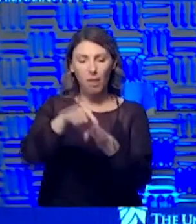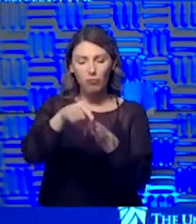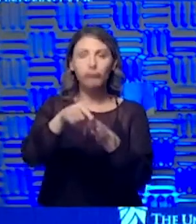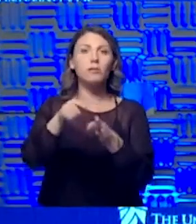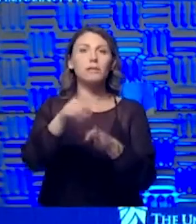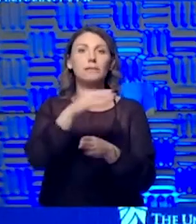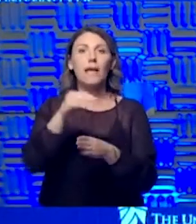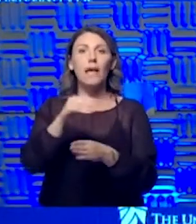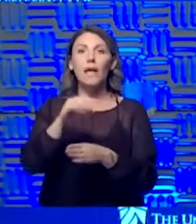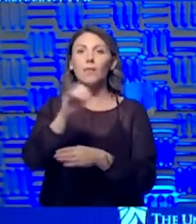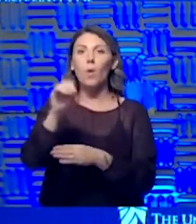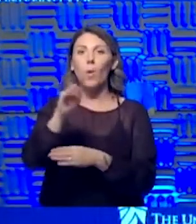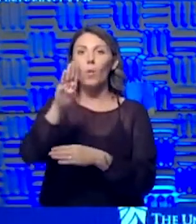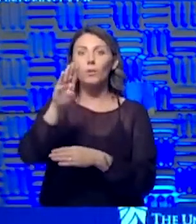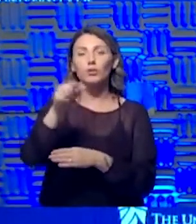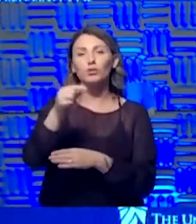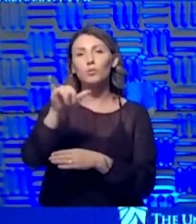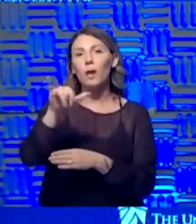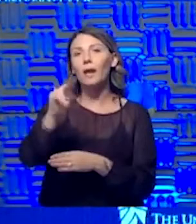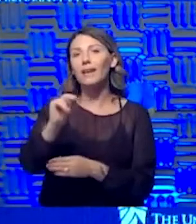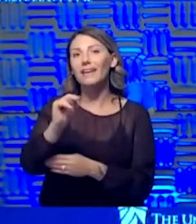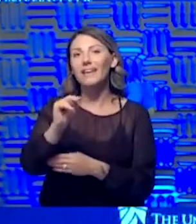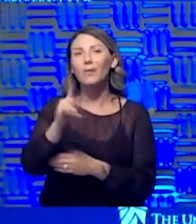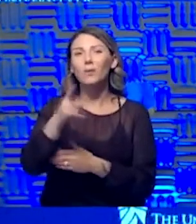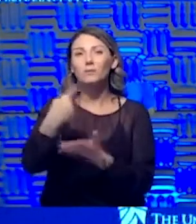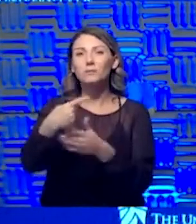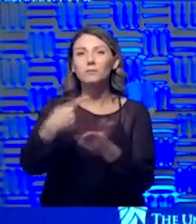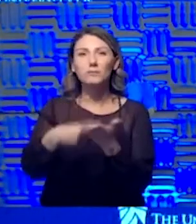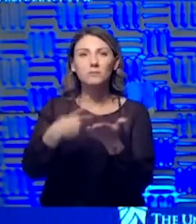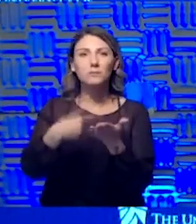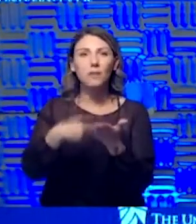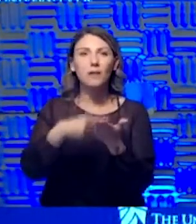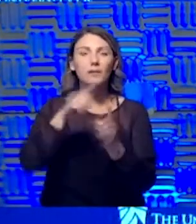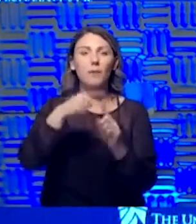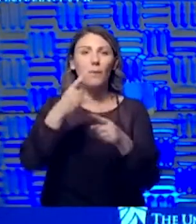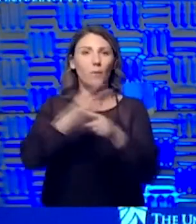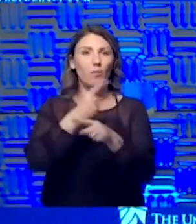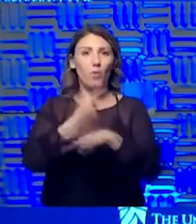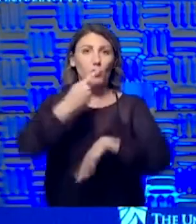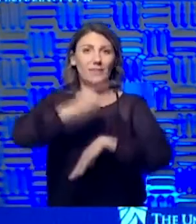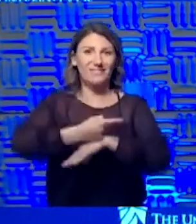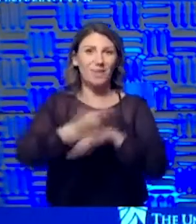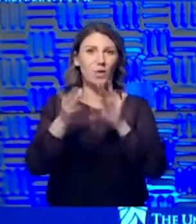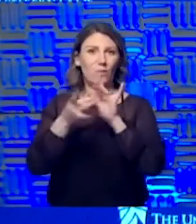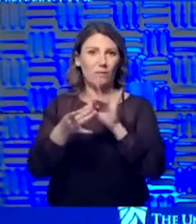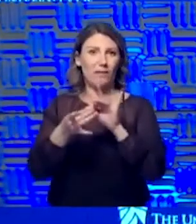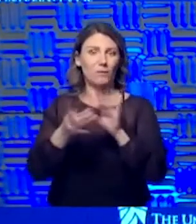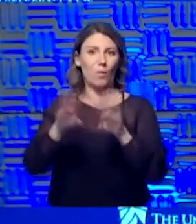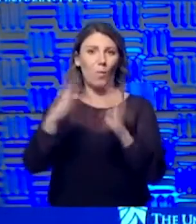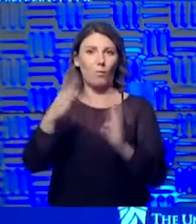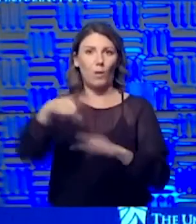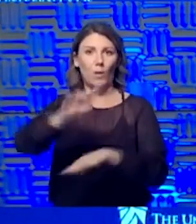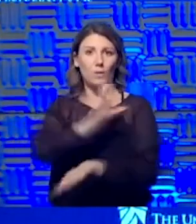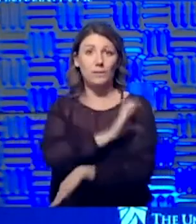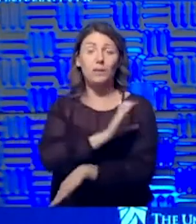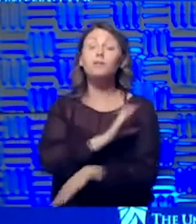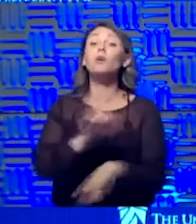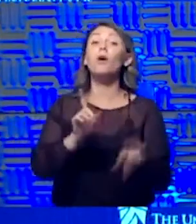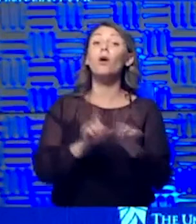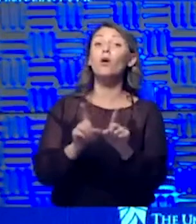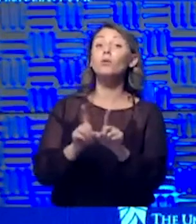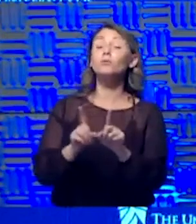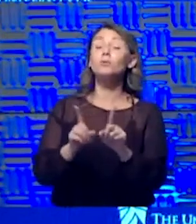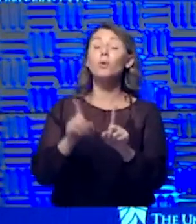OBGYN here, to help us determine what the right date for that is, and I don't know that otherwise right now. So guys, as we kind of think